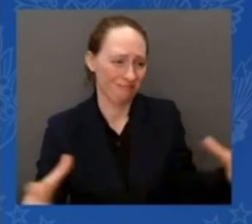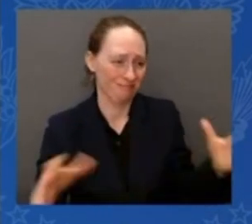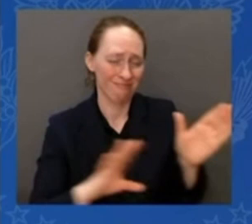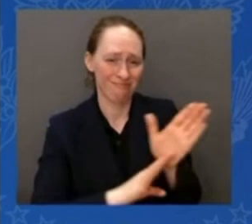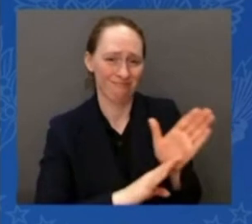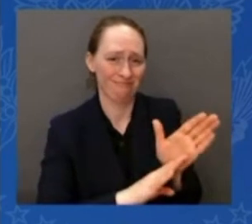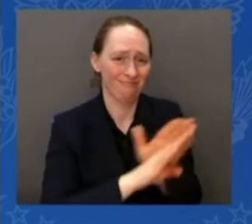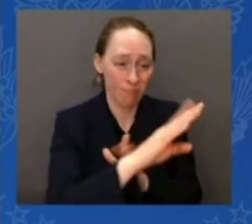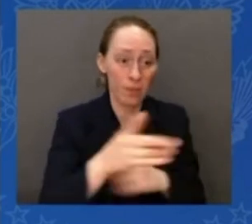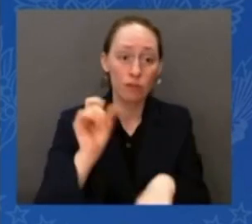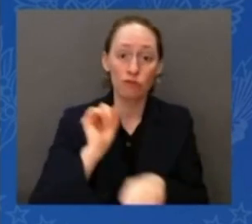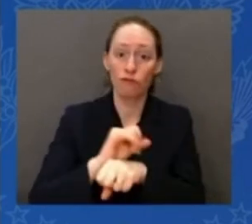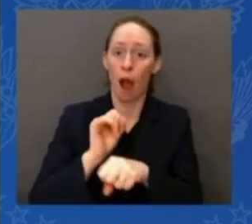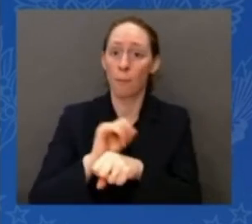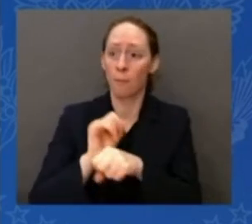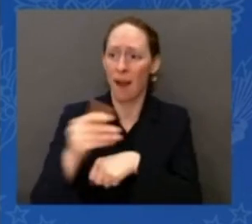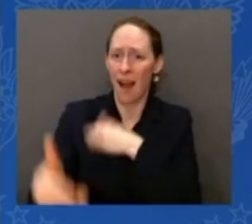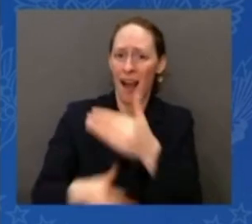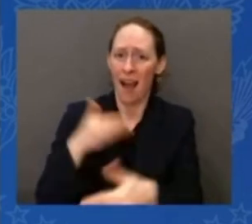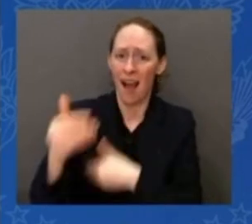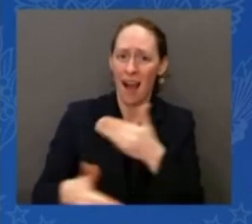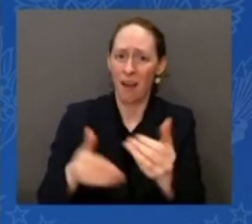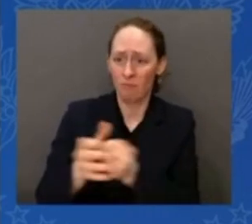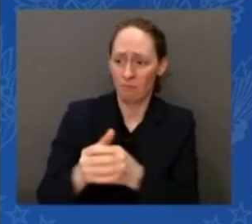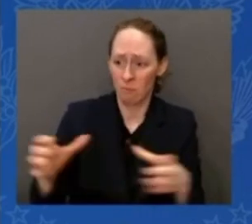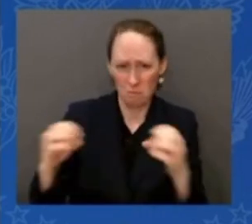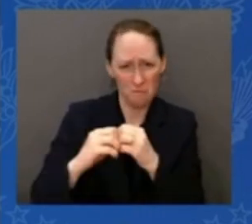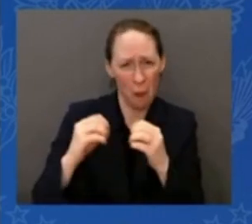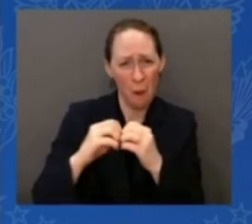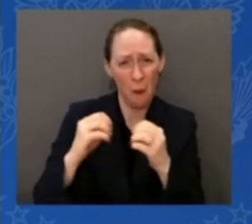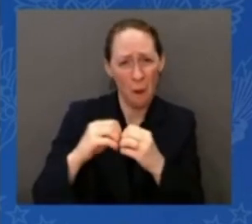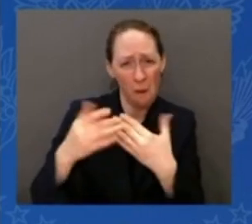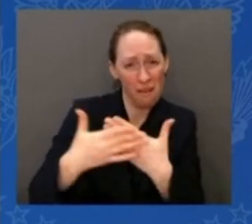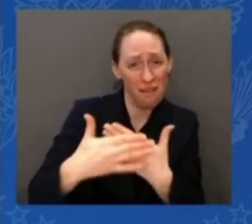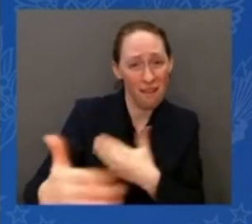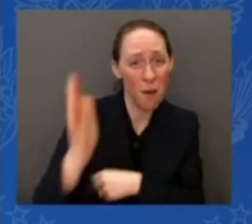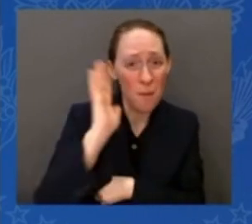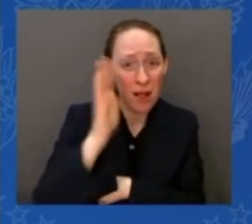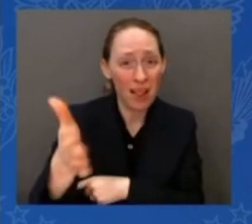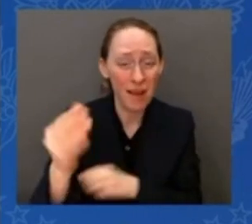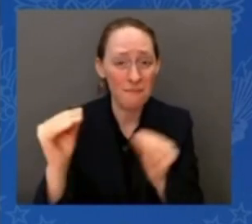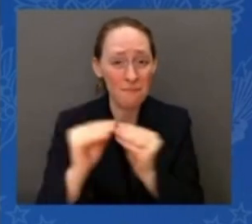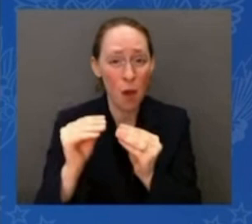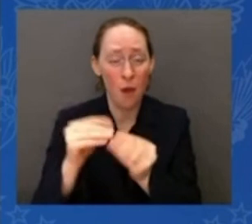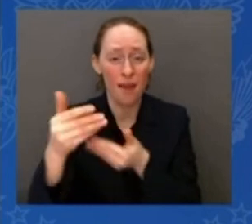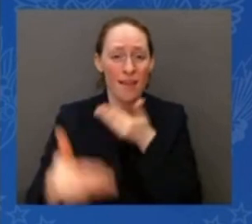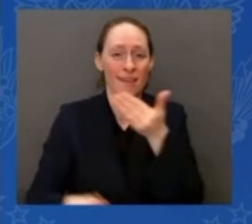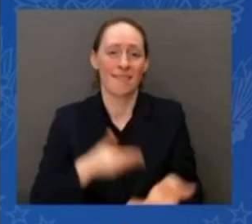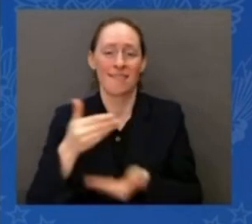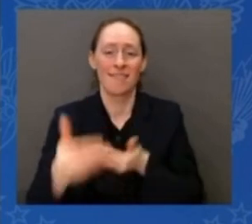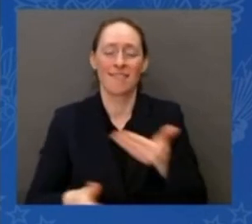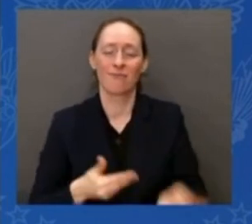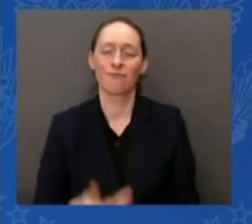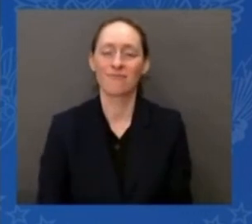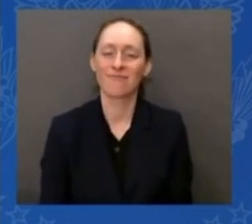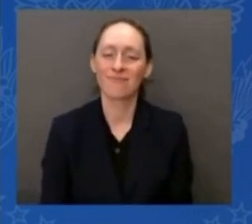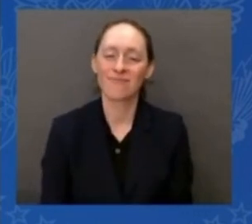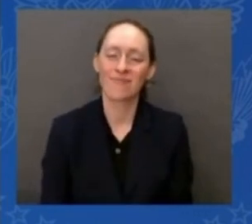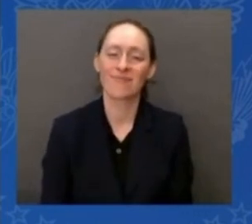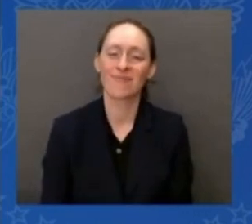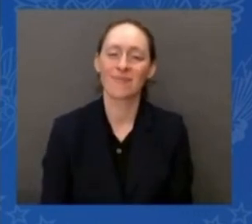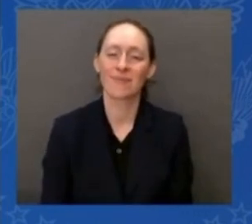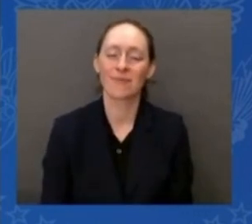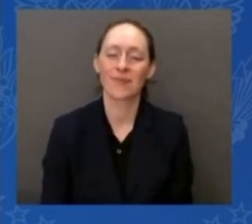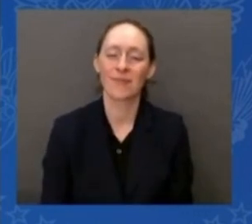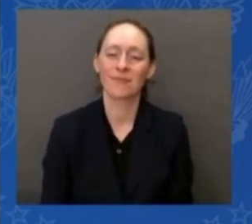in years to come. And Marty put us on track to meet the bold goal of 1 million new registered apprenticeships by 2025.